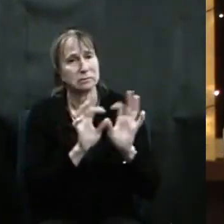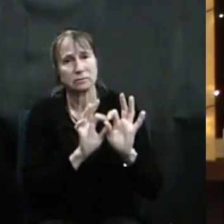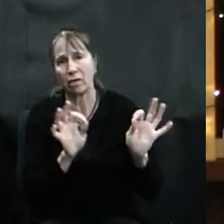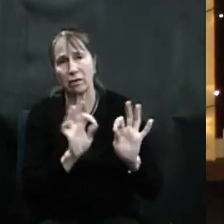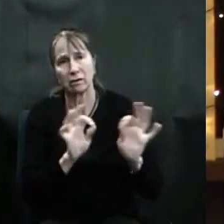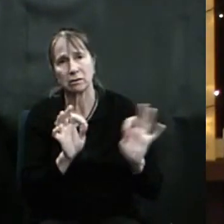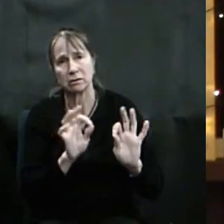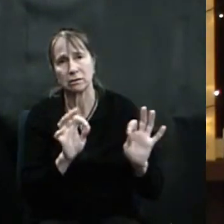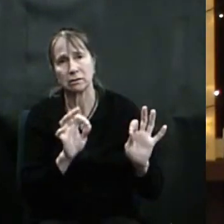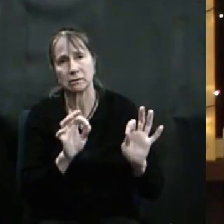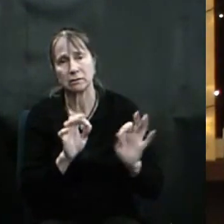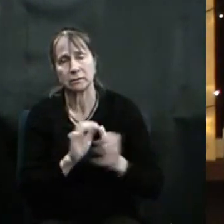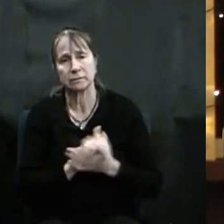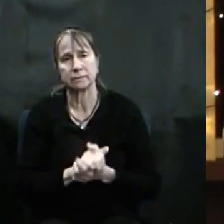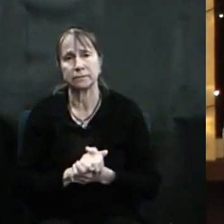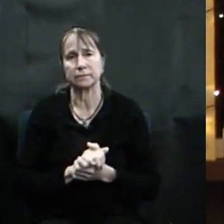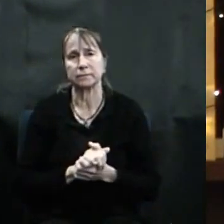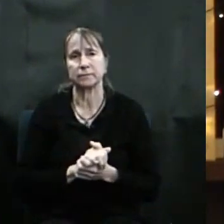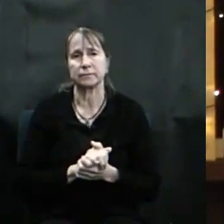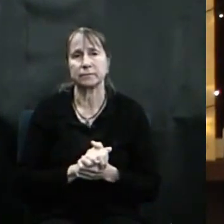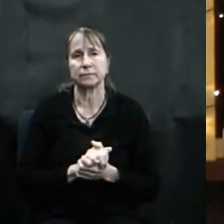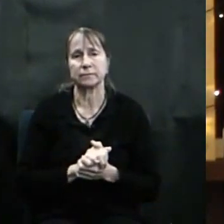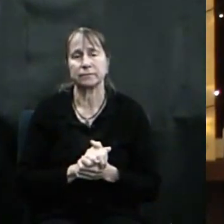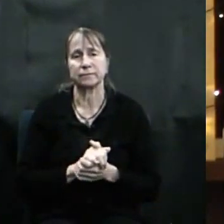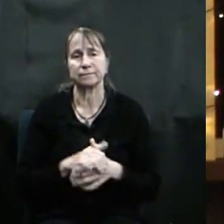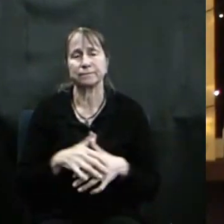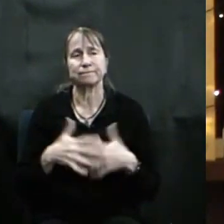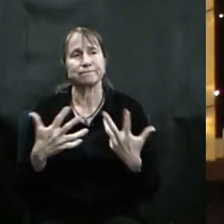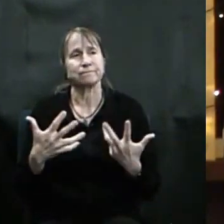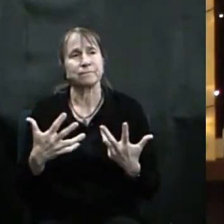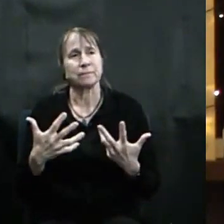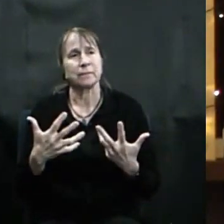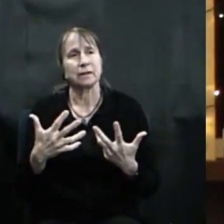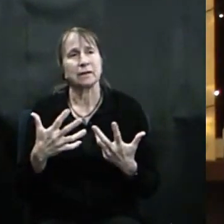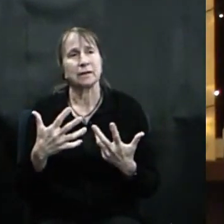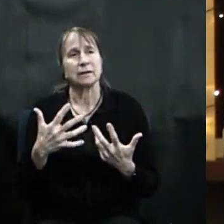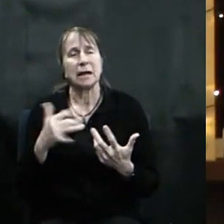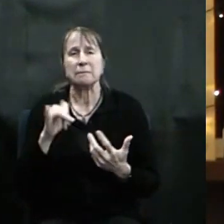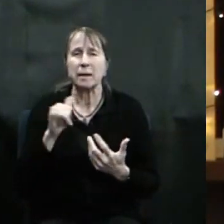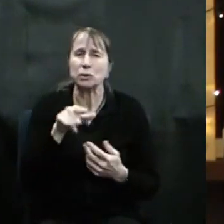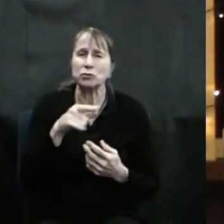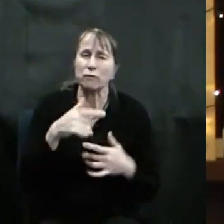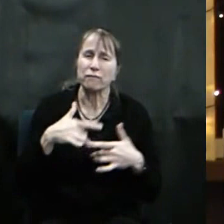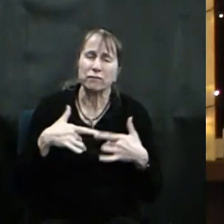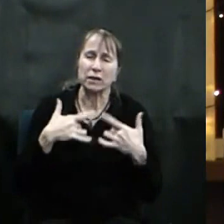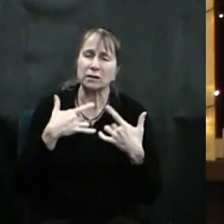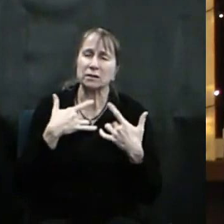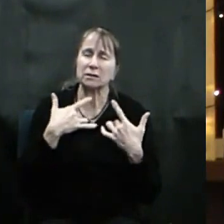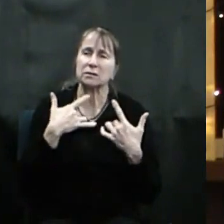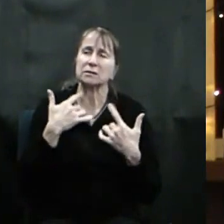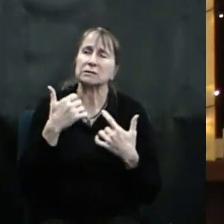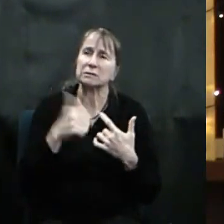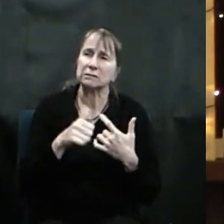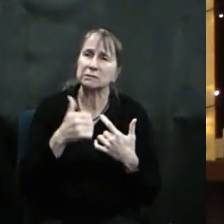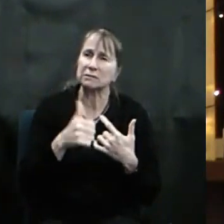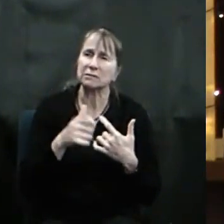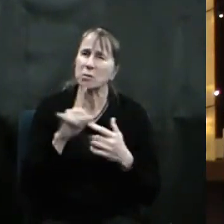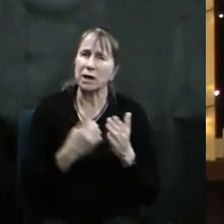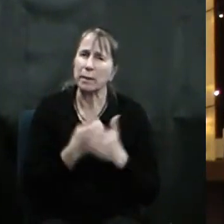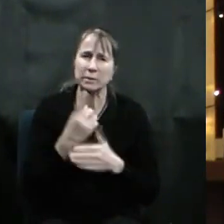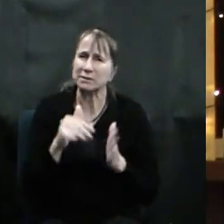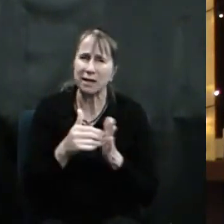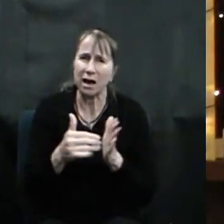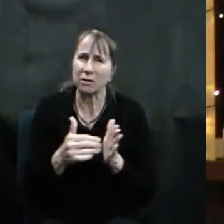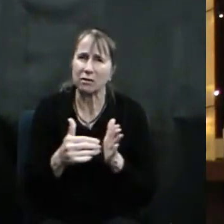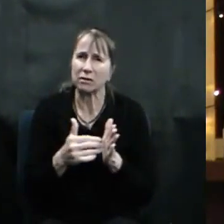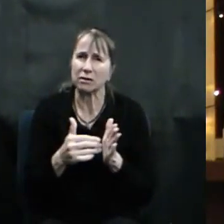The answer of that to that question, you just get an indication, just an inkling of it in the end of chapter 11.